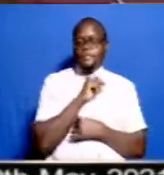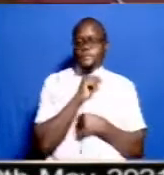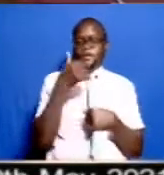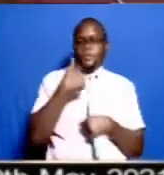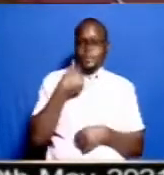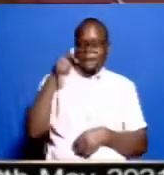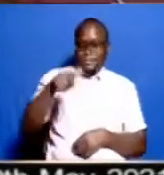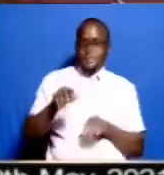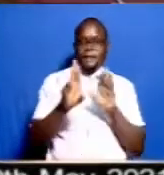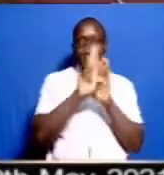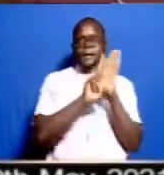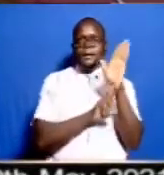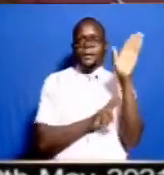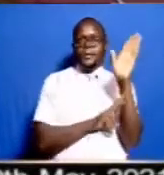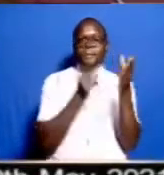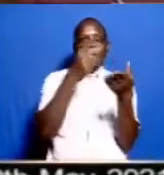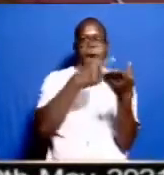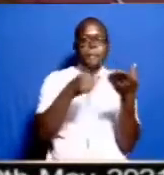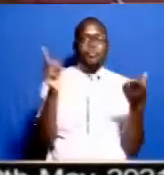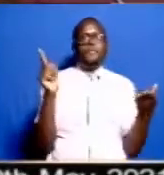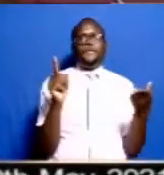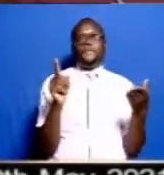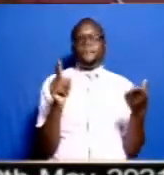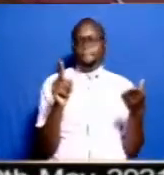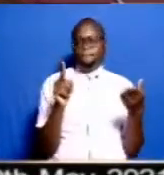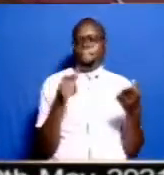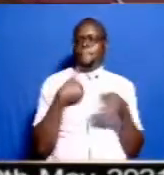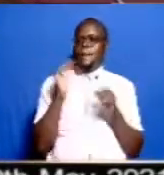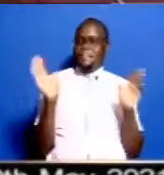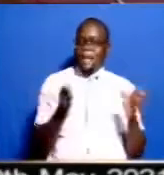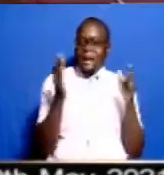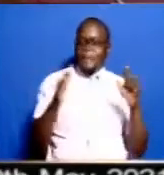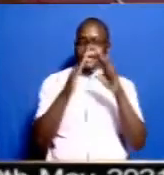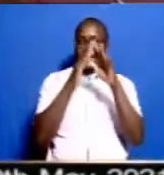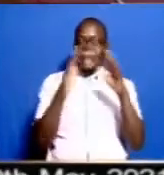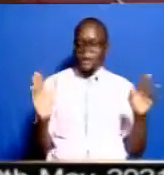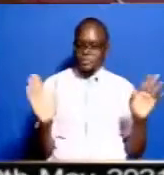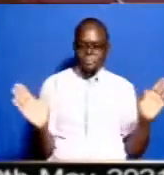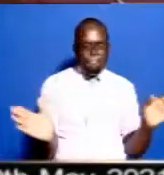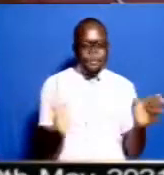these regulations approved. And I urge this House to